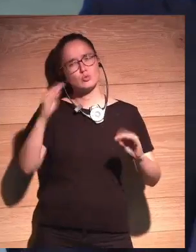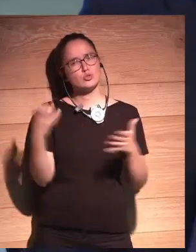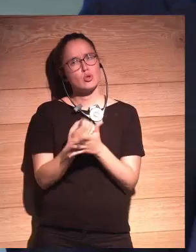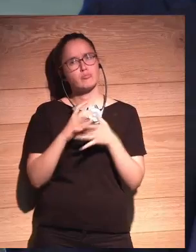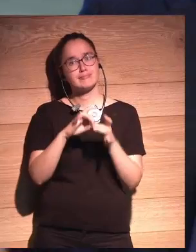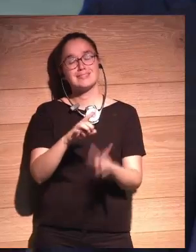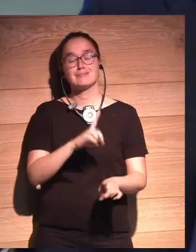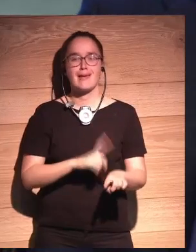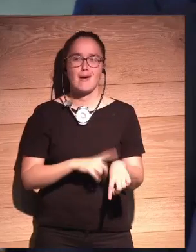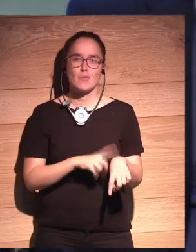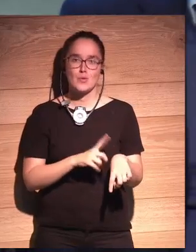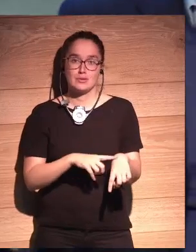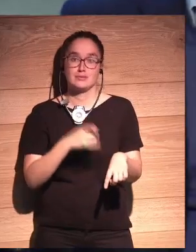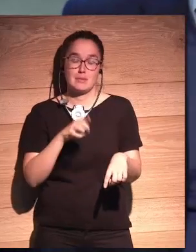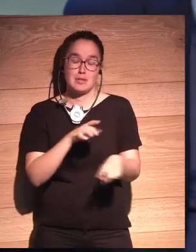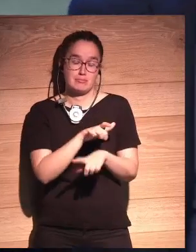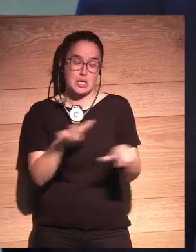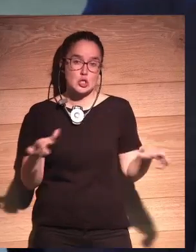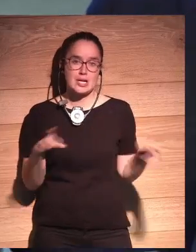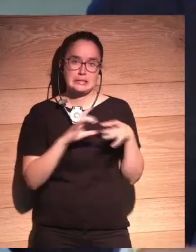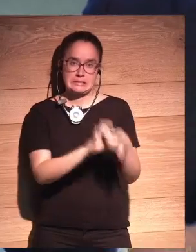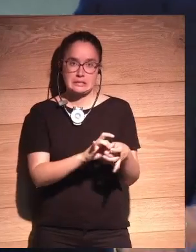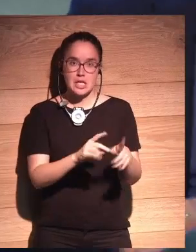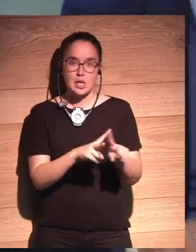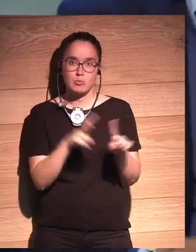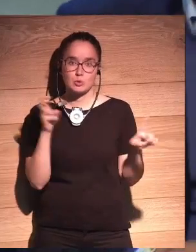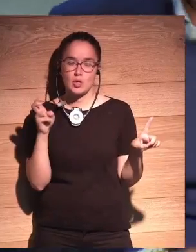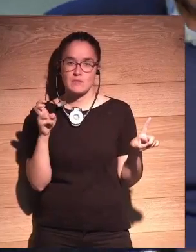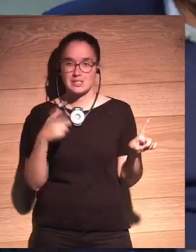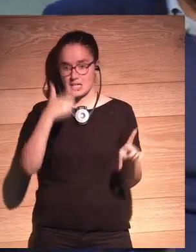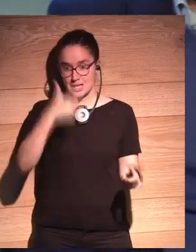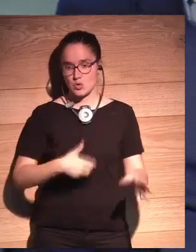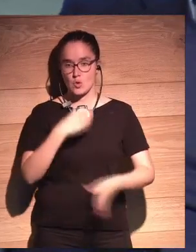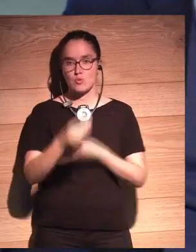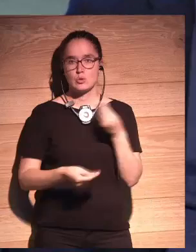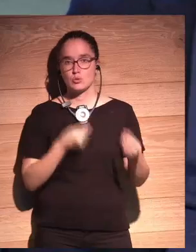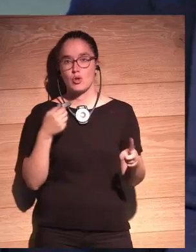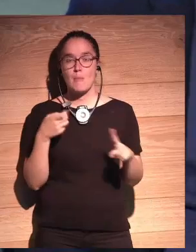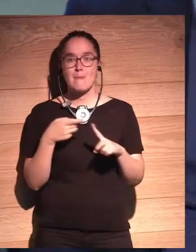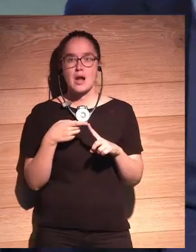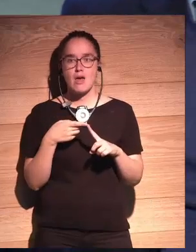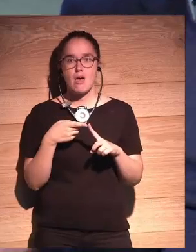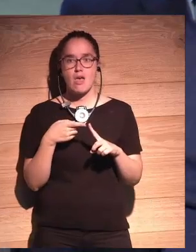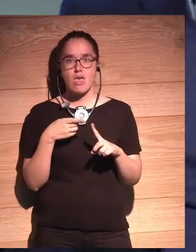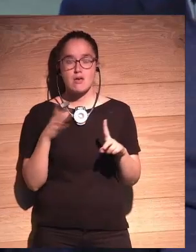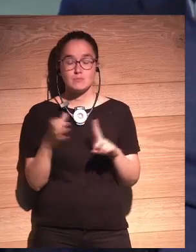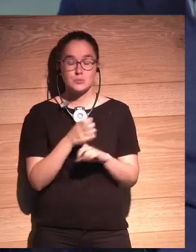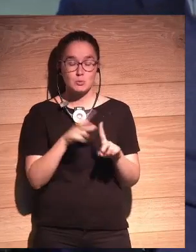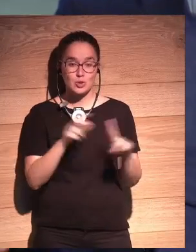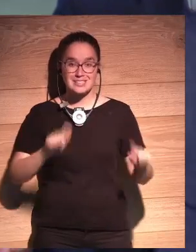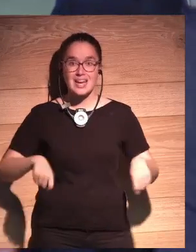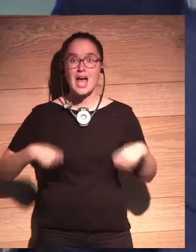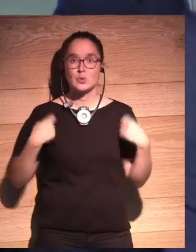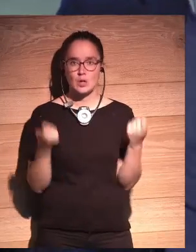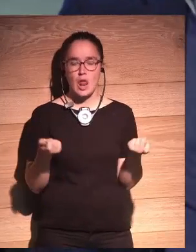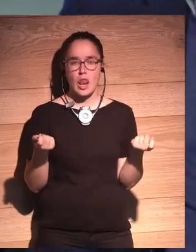people. So that's my point of it, that is to find this this natural point between what we need to do and when